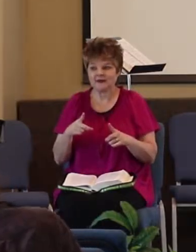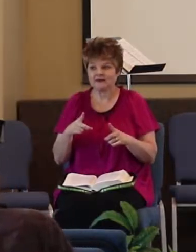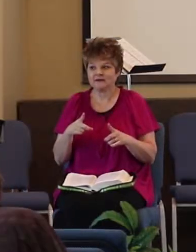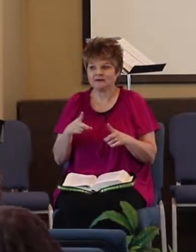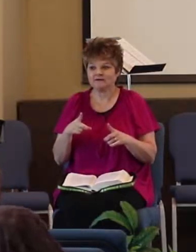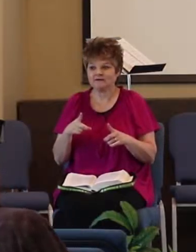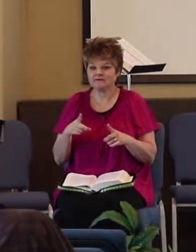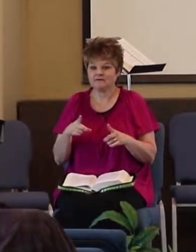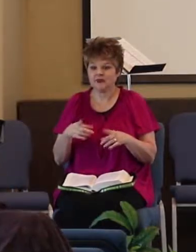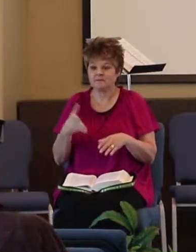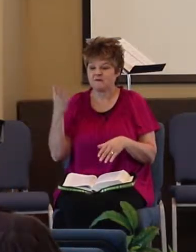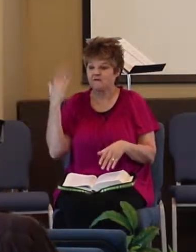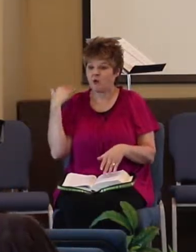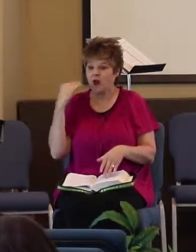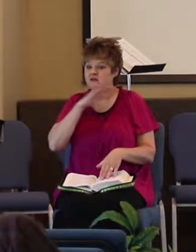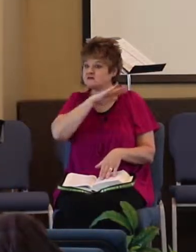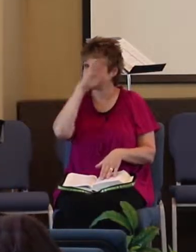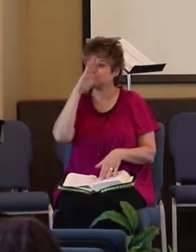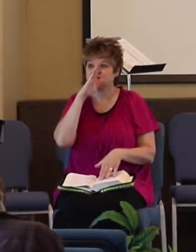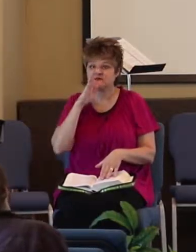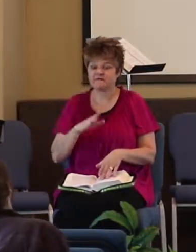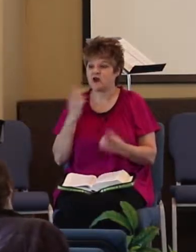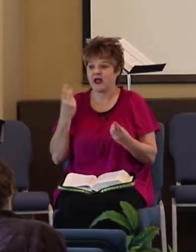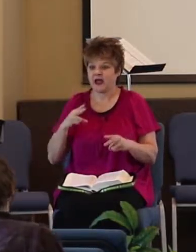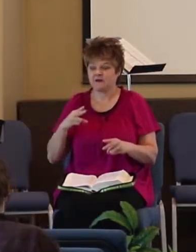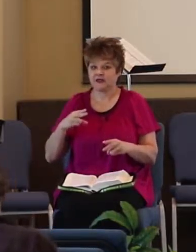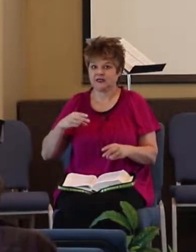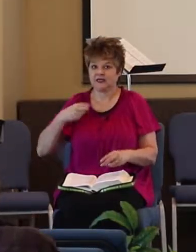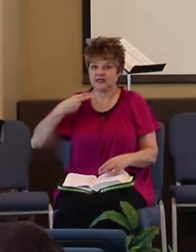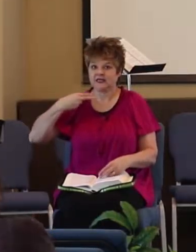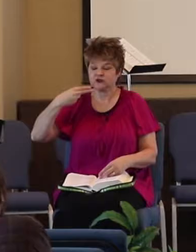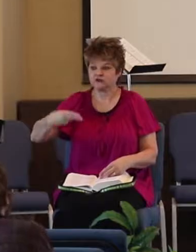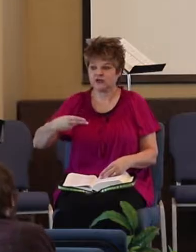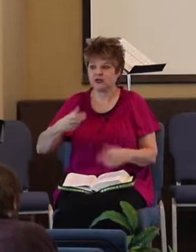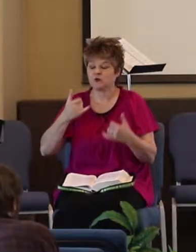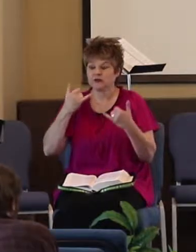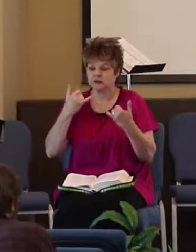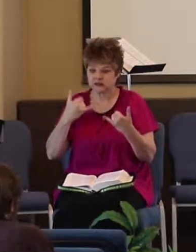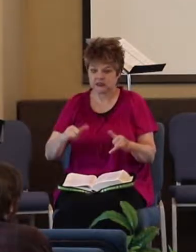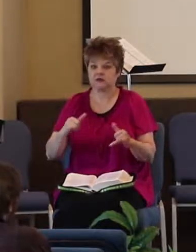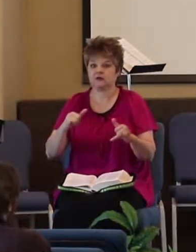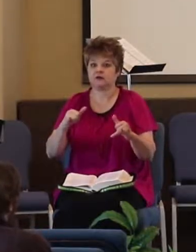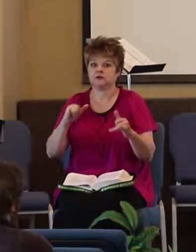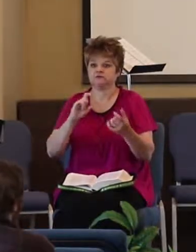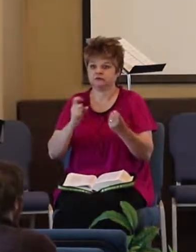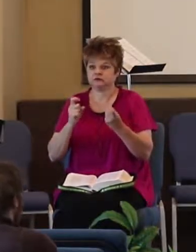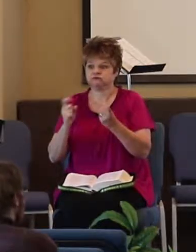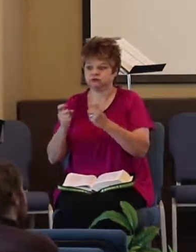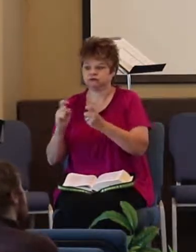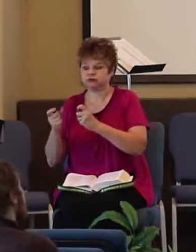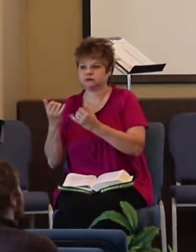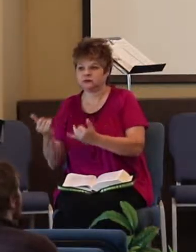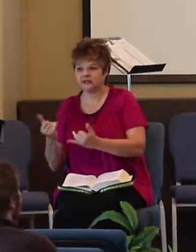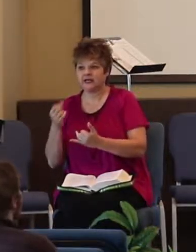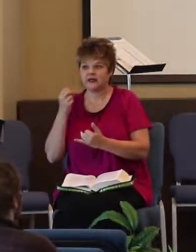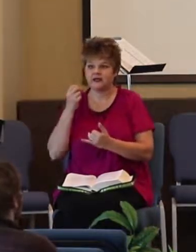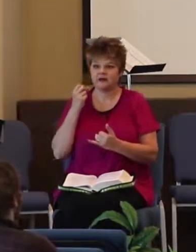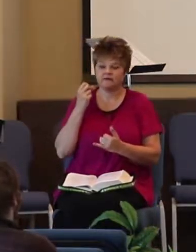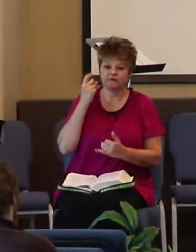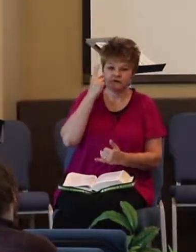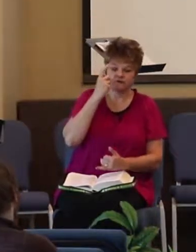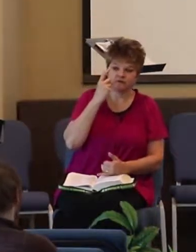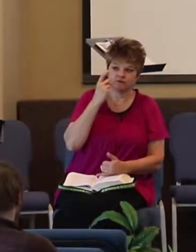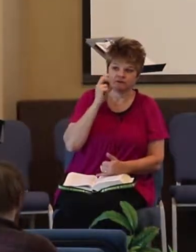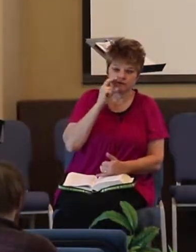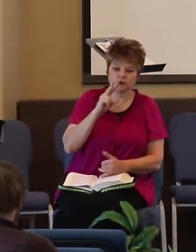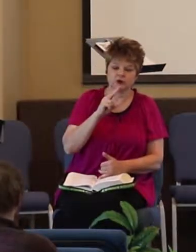the history of our country. And we're still reeling from it today. If you look at Facebook or you look at a lot of the social media